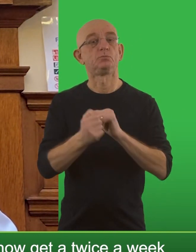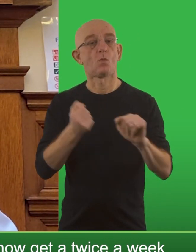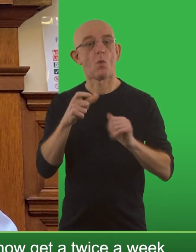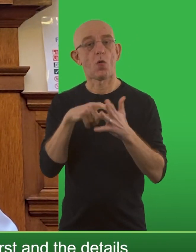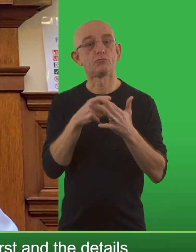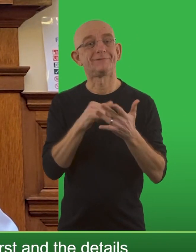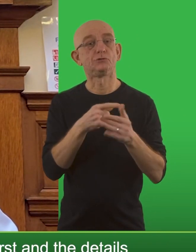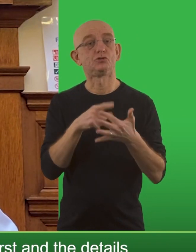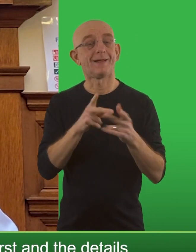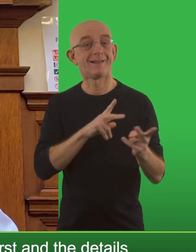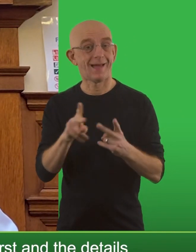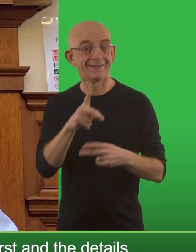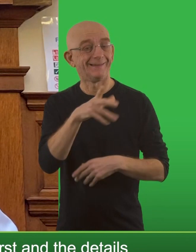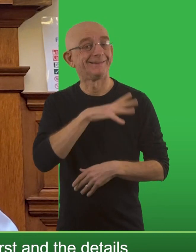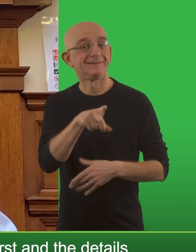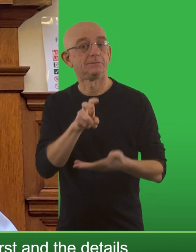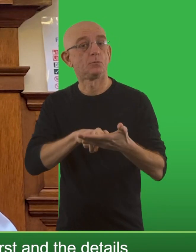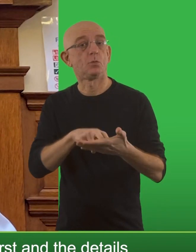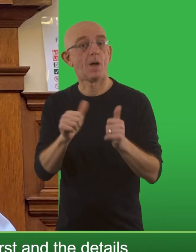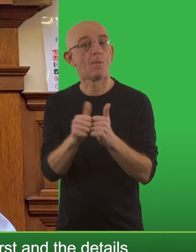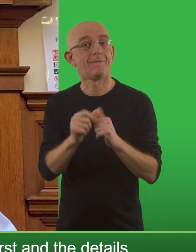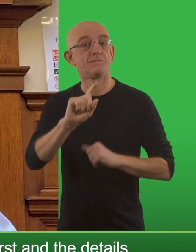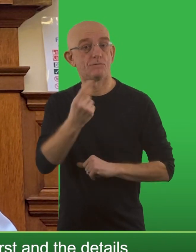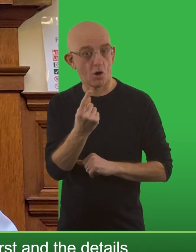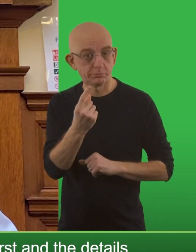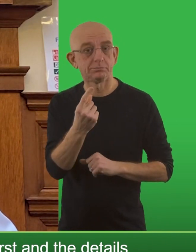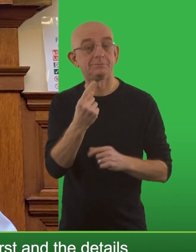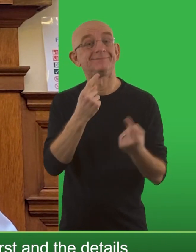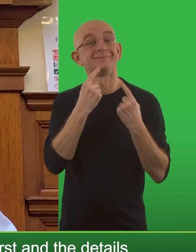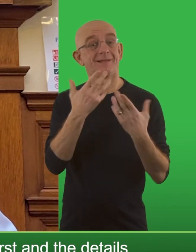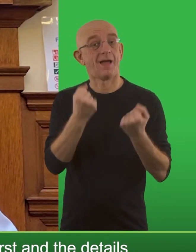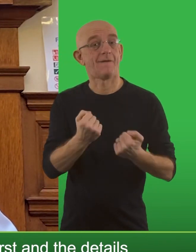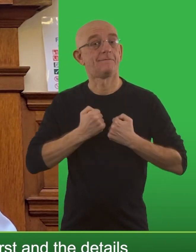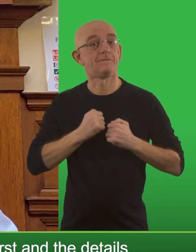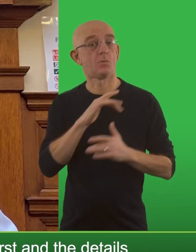Lane. You do need to book an appointment first, and the details are on the website